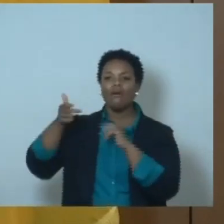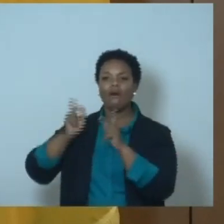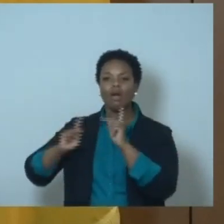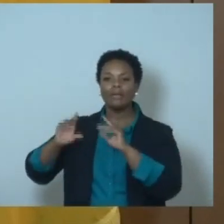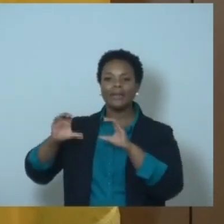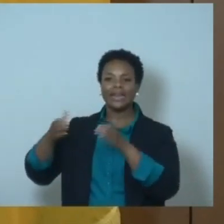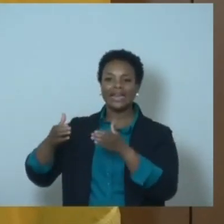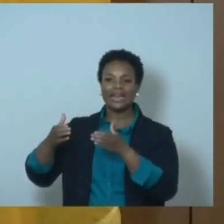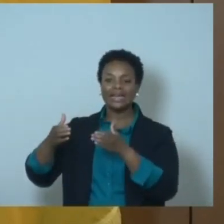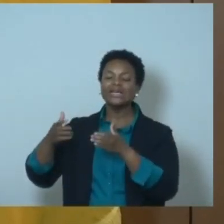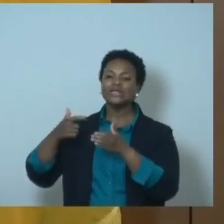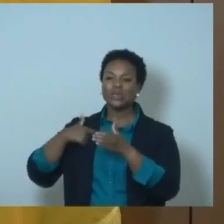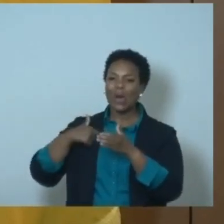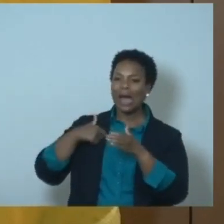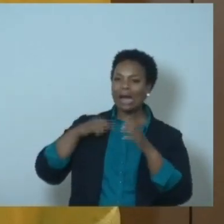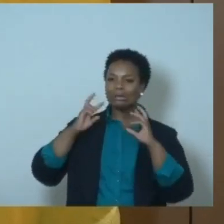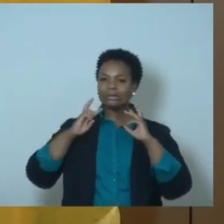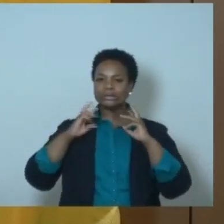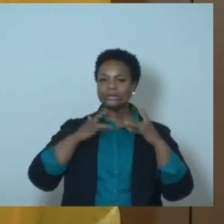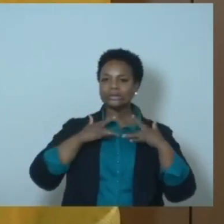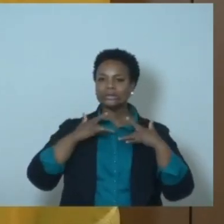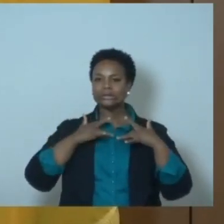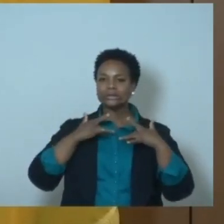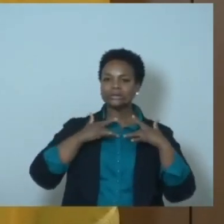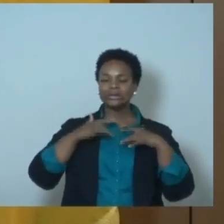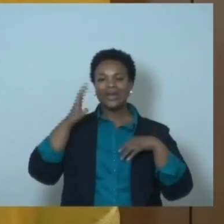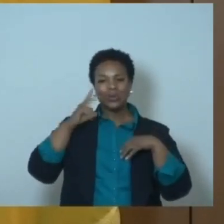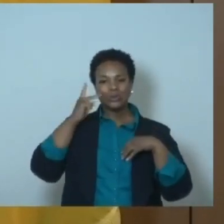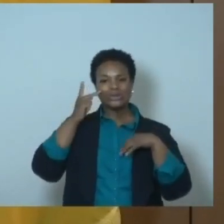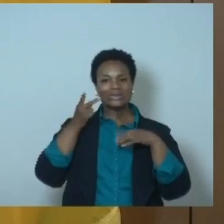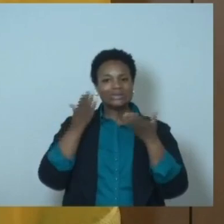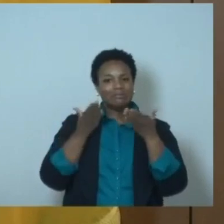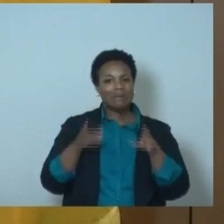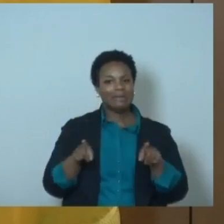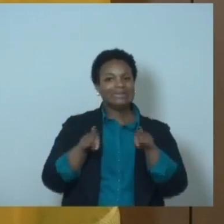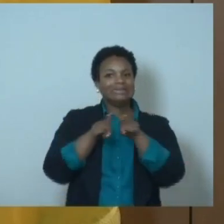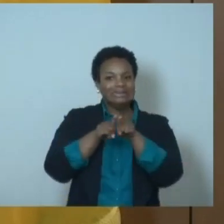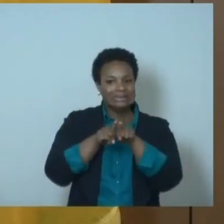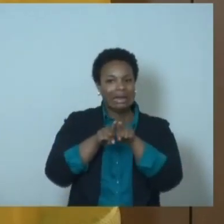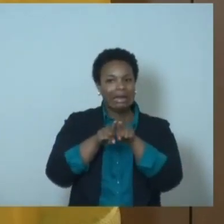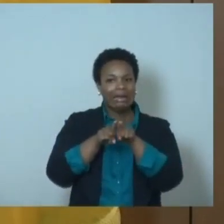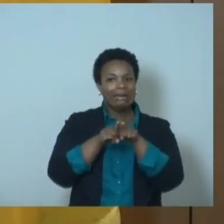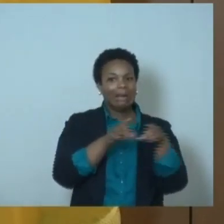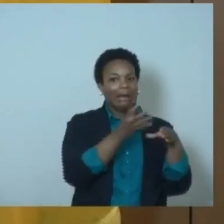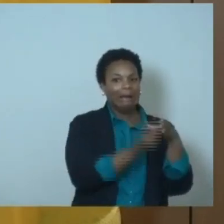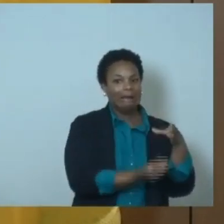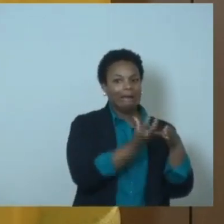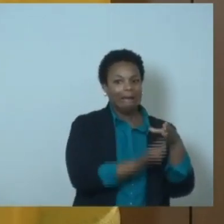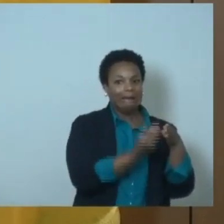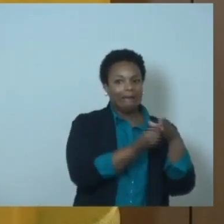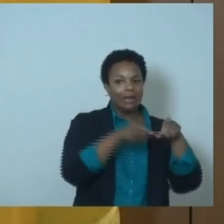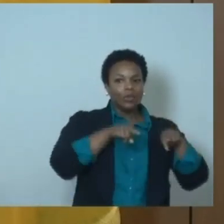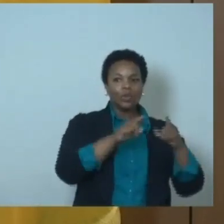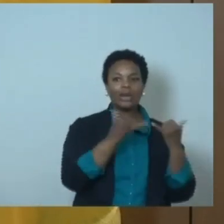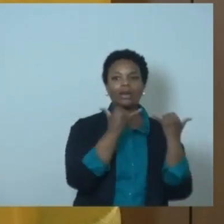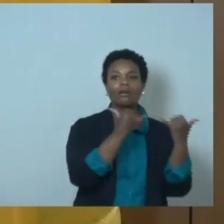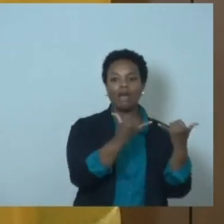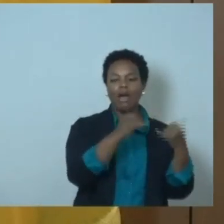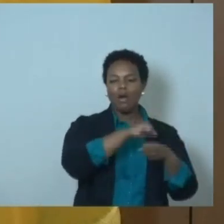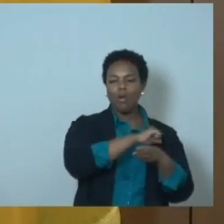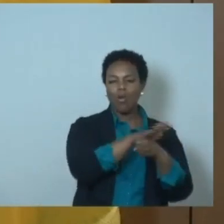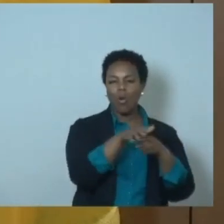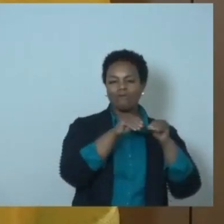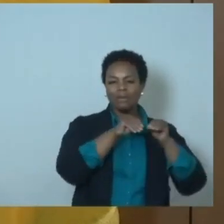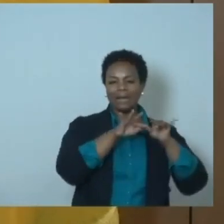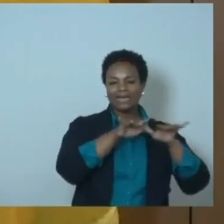through the progression of this infection, and that's a huge risk factor. I used that